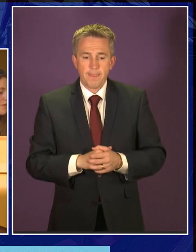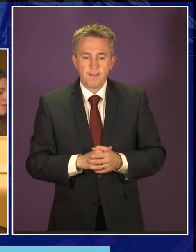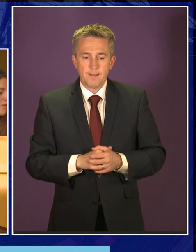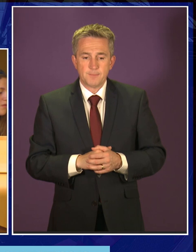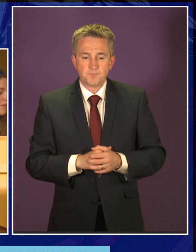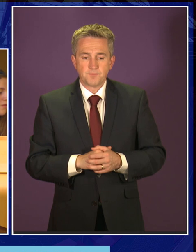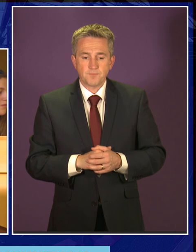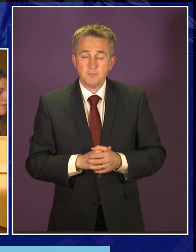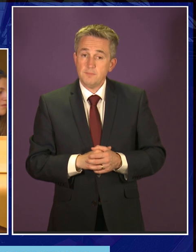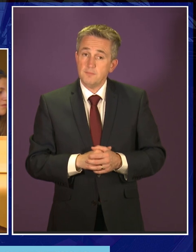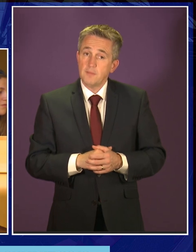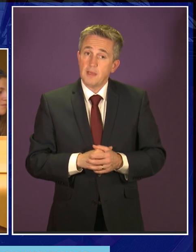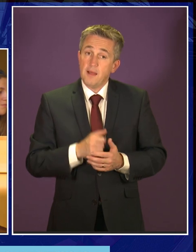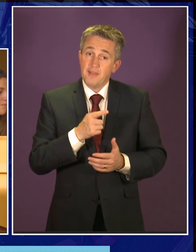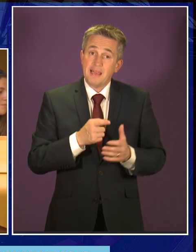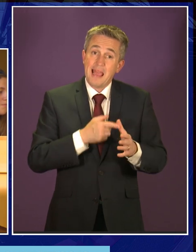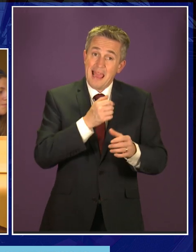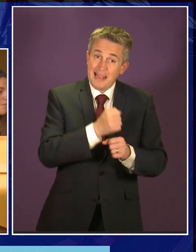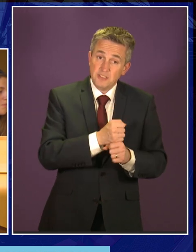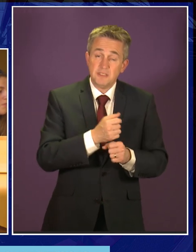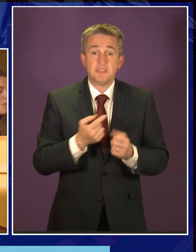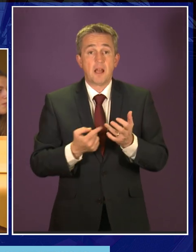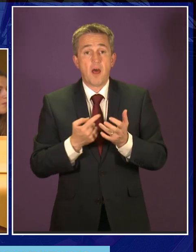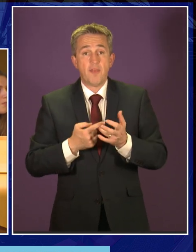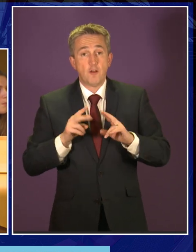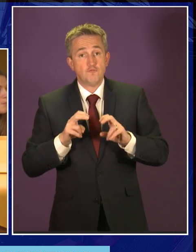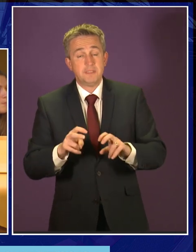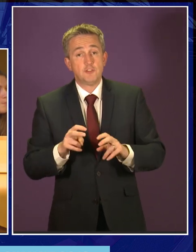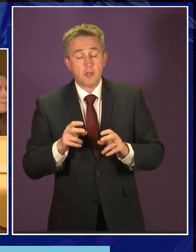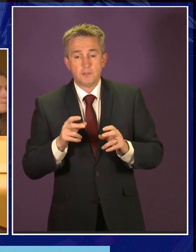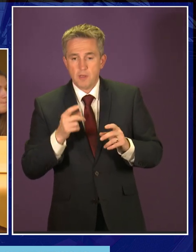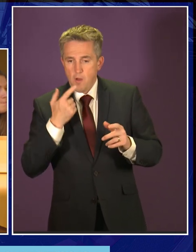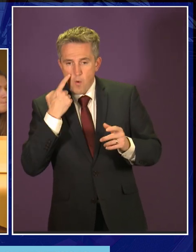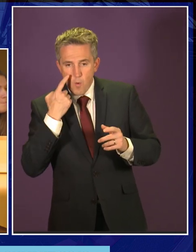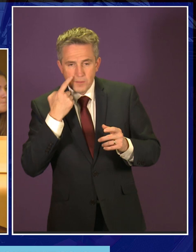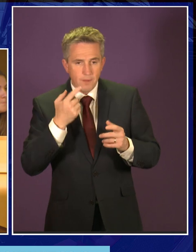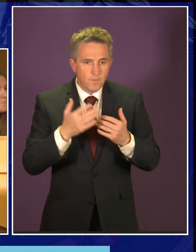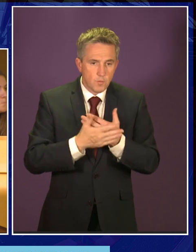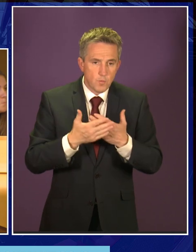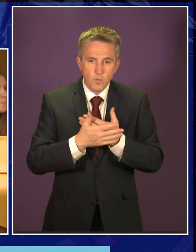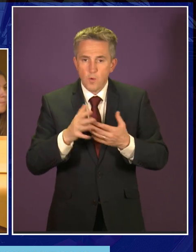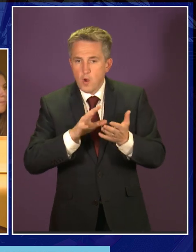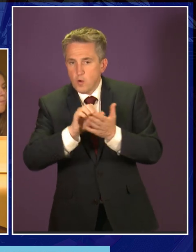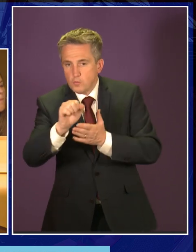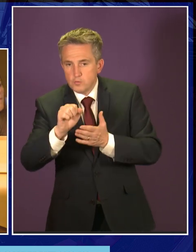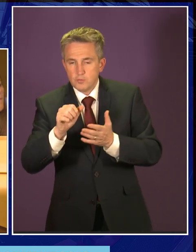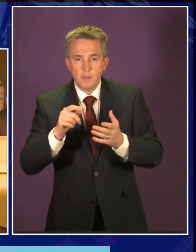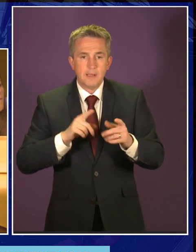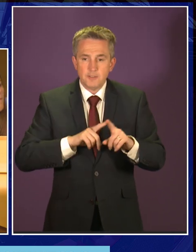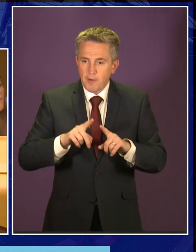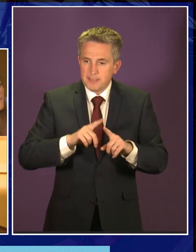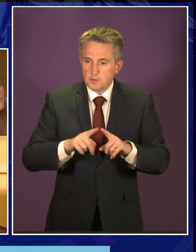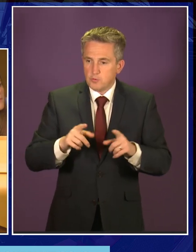Through these agencies and research institutions are in constant research for cultural solutions aimed at bringing communities